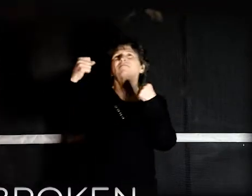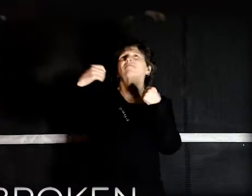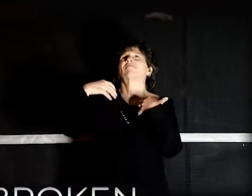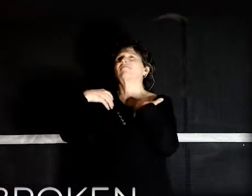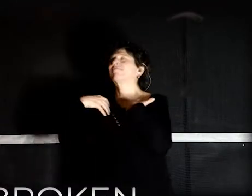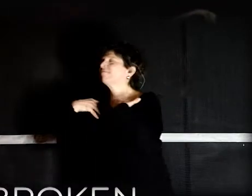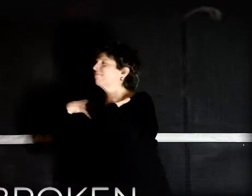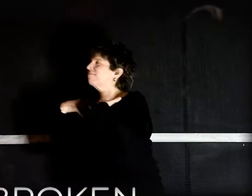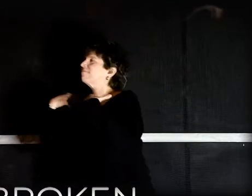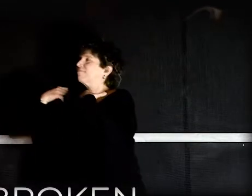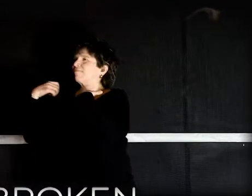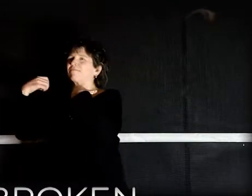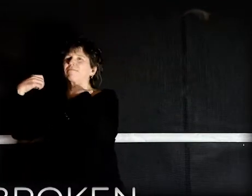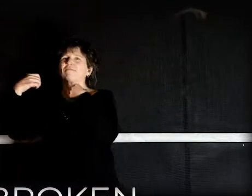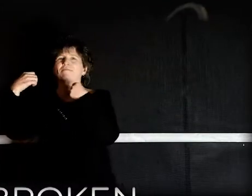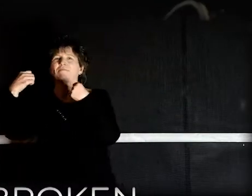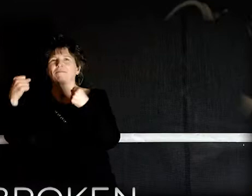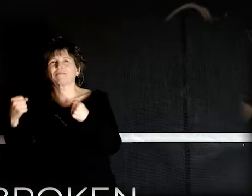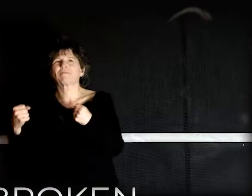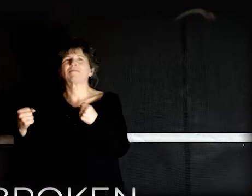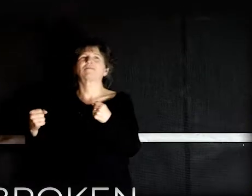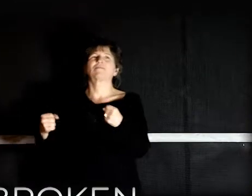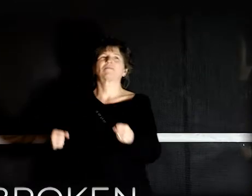every heart that